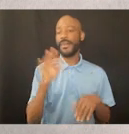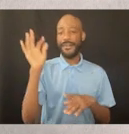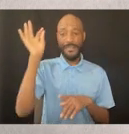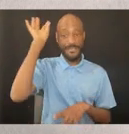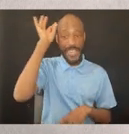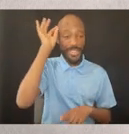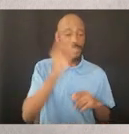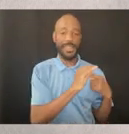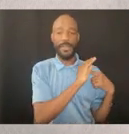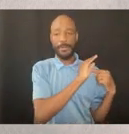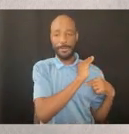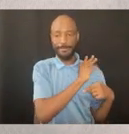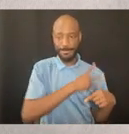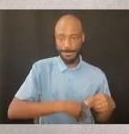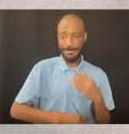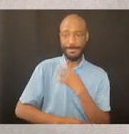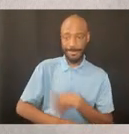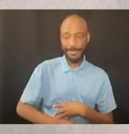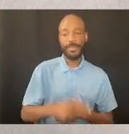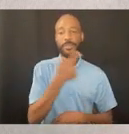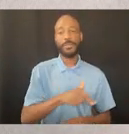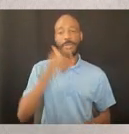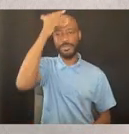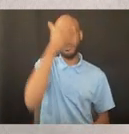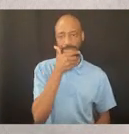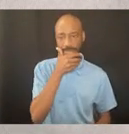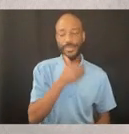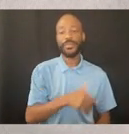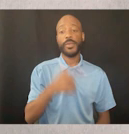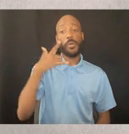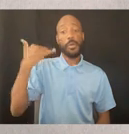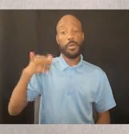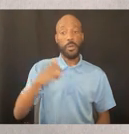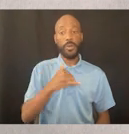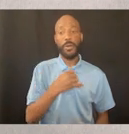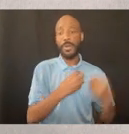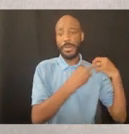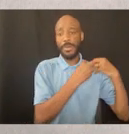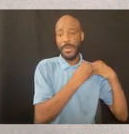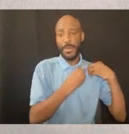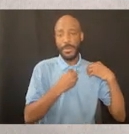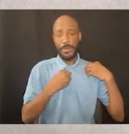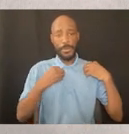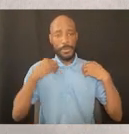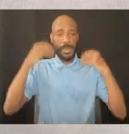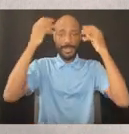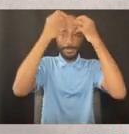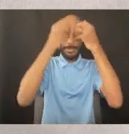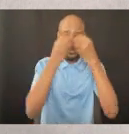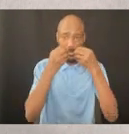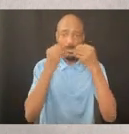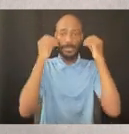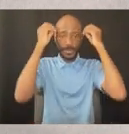green fabric feathered mask covers their face. Golden studs line the coat and hang down from the mask's eyes and